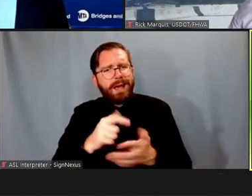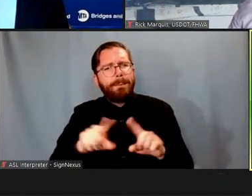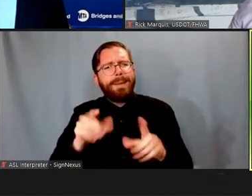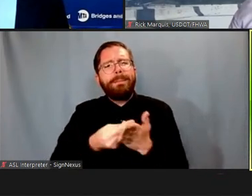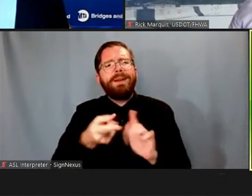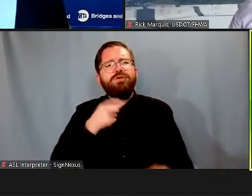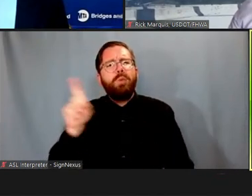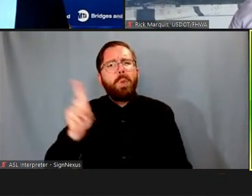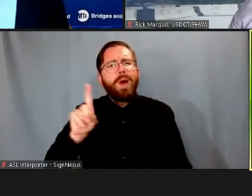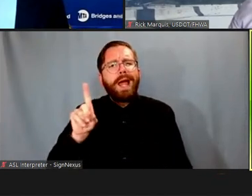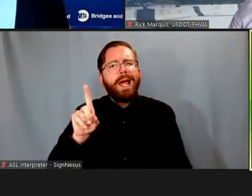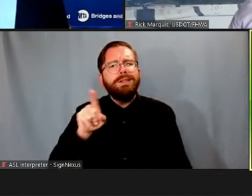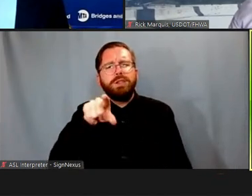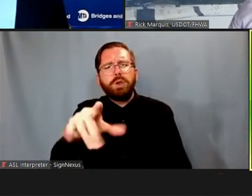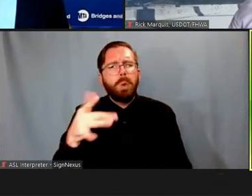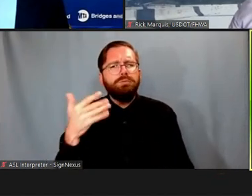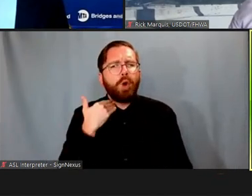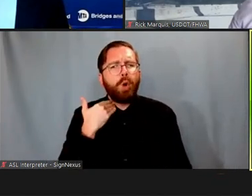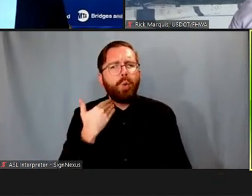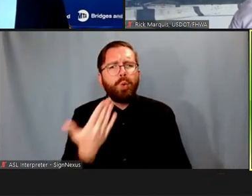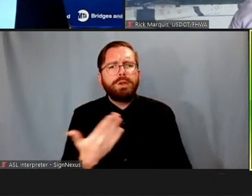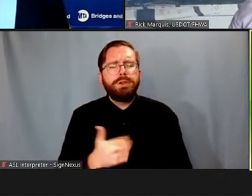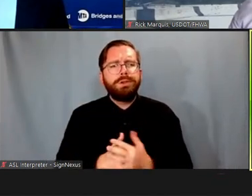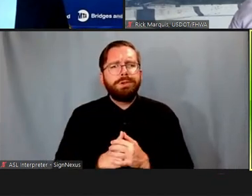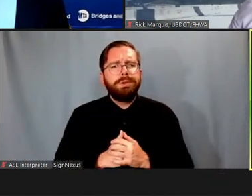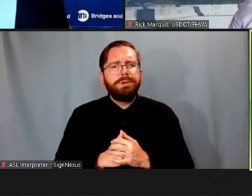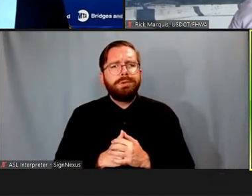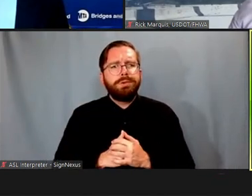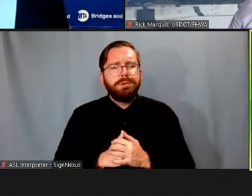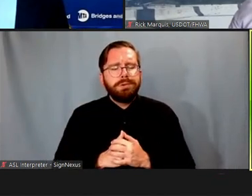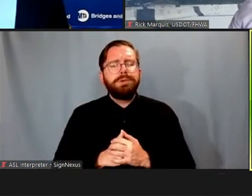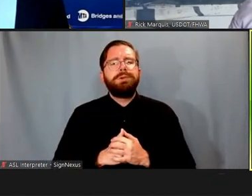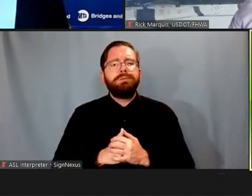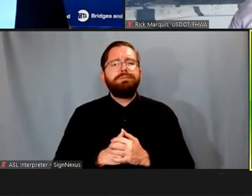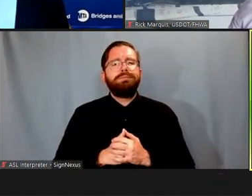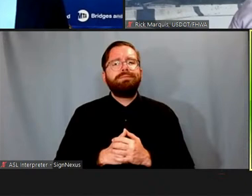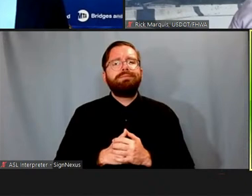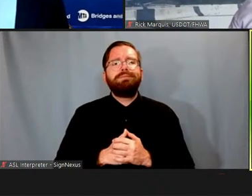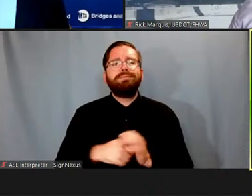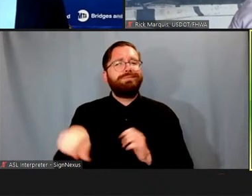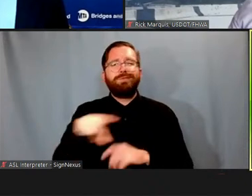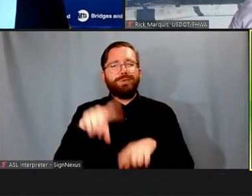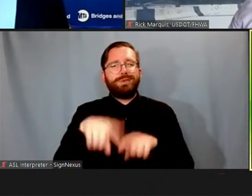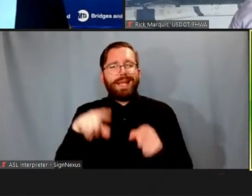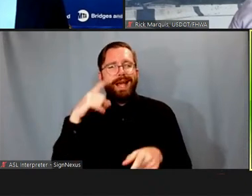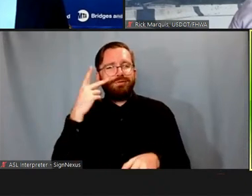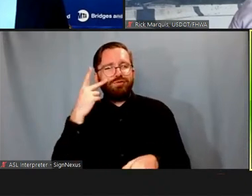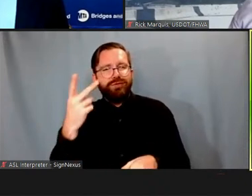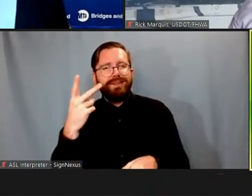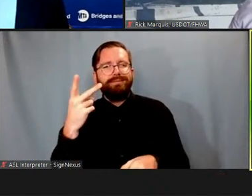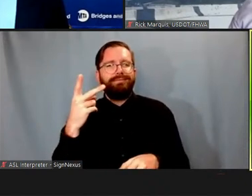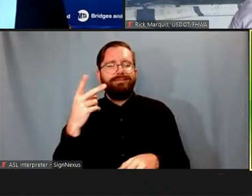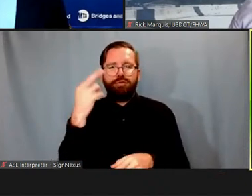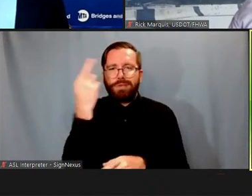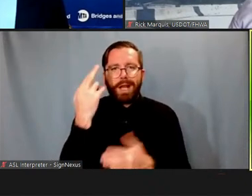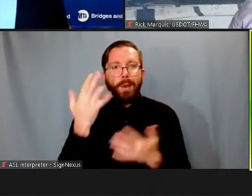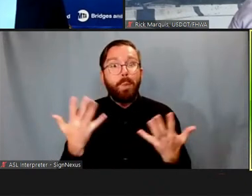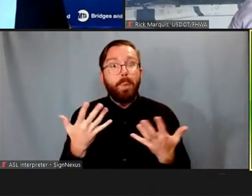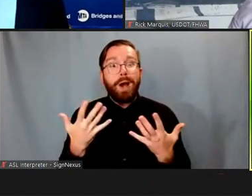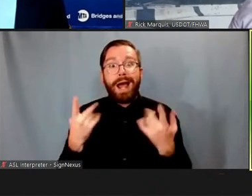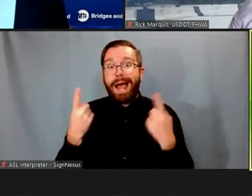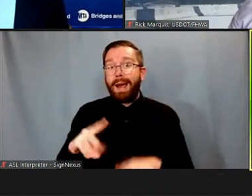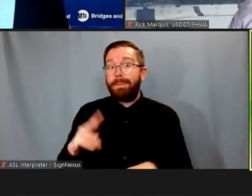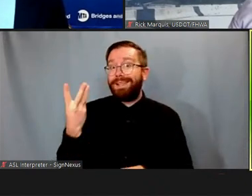money you know what you guys fail to realize is over a 16 month span when